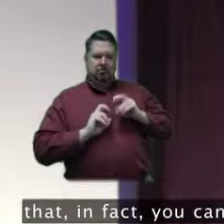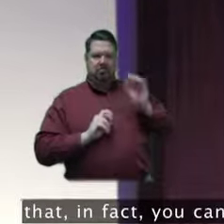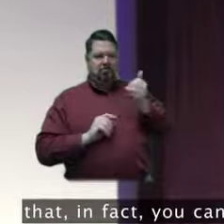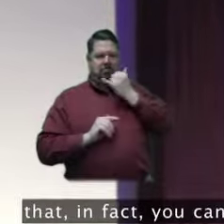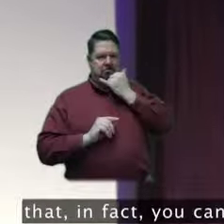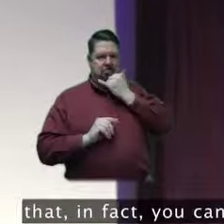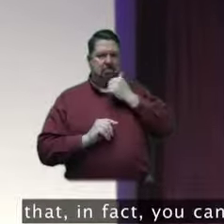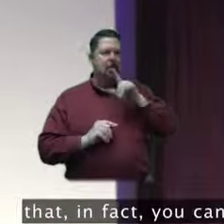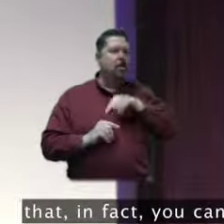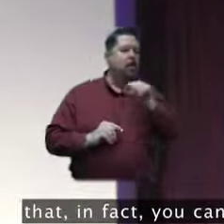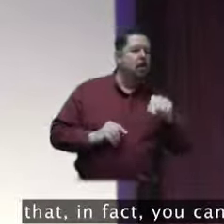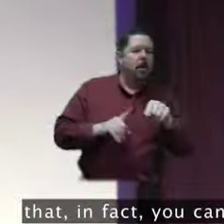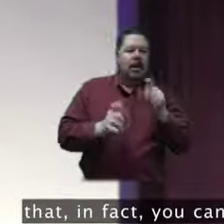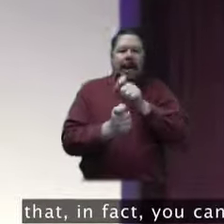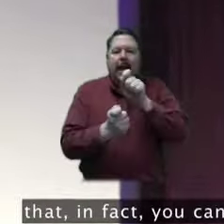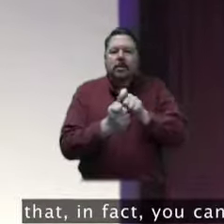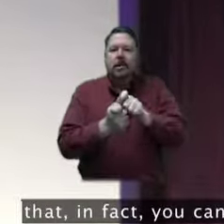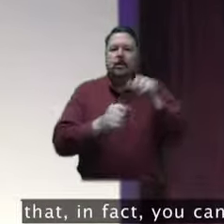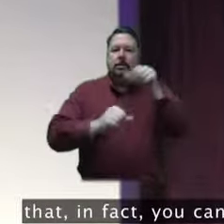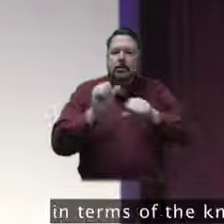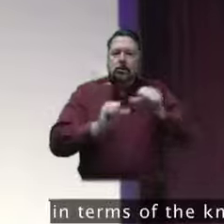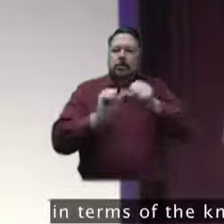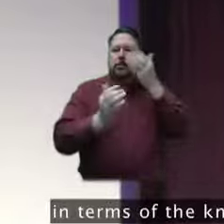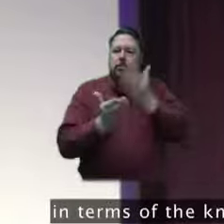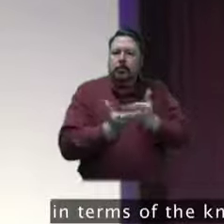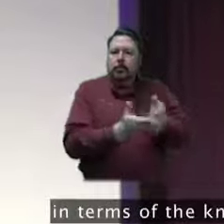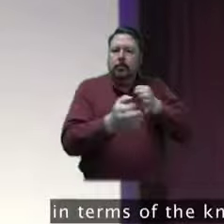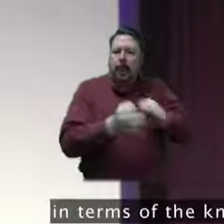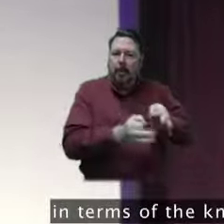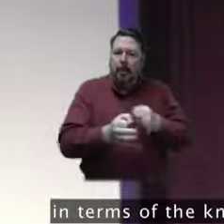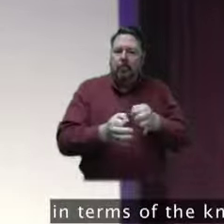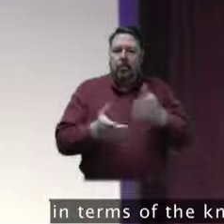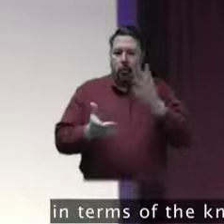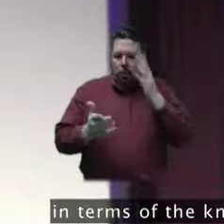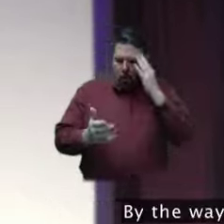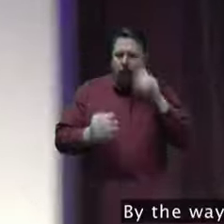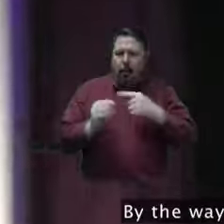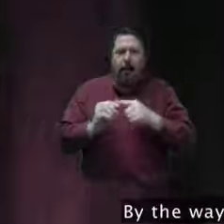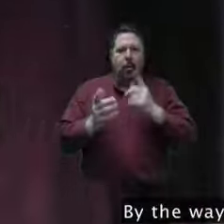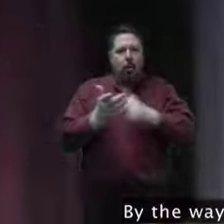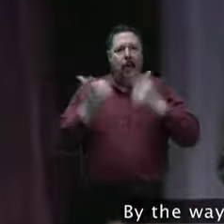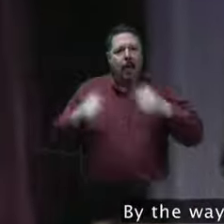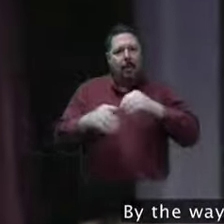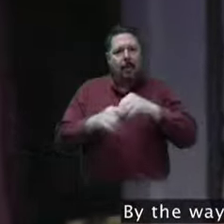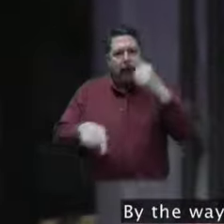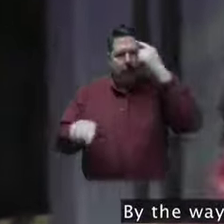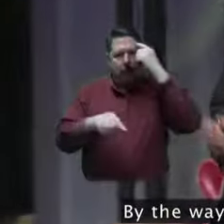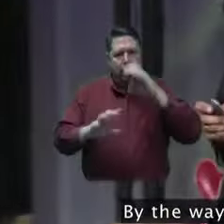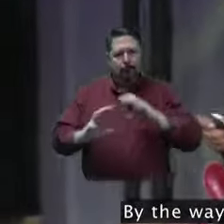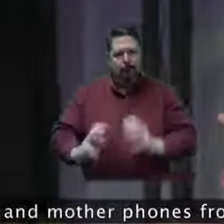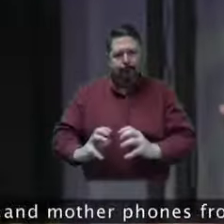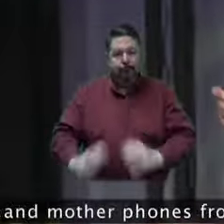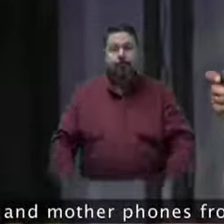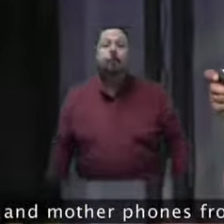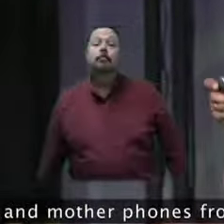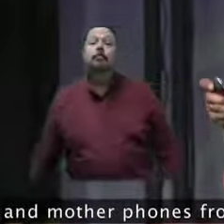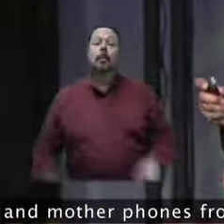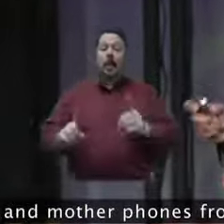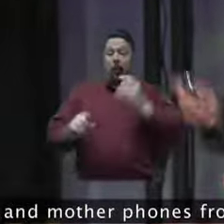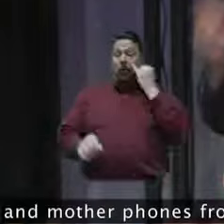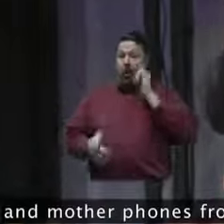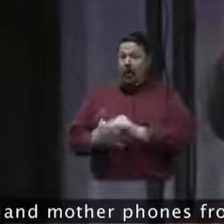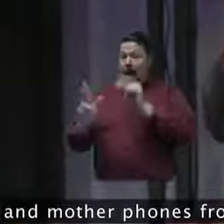that in fact you can come up with a precise explanation in terms of the known neuroanatomy of the brain. By the way, this patient then goes